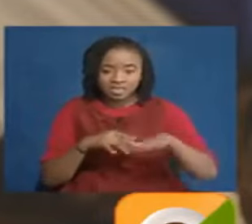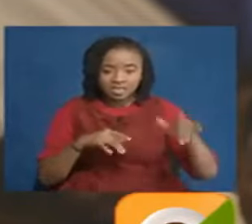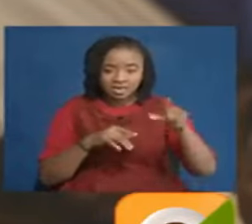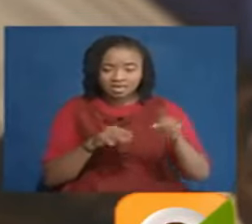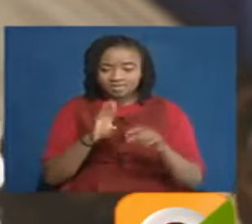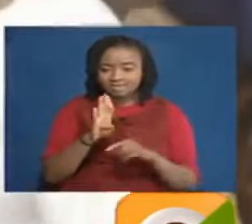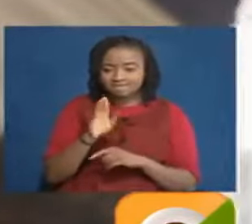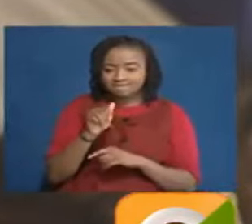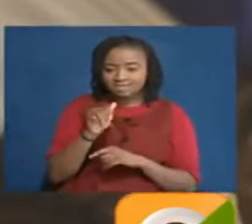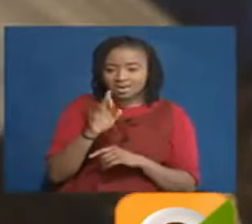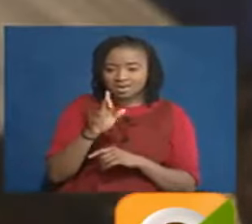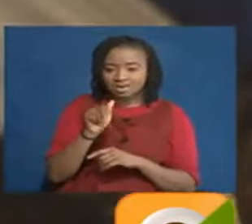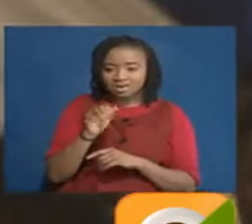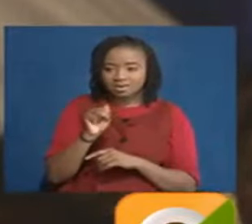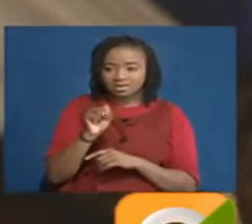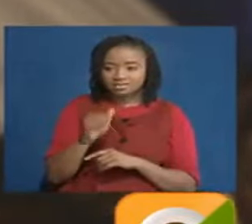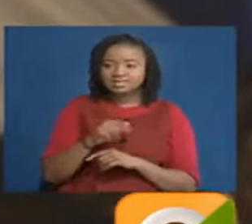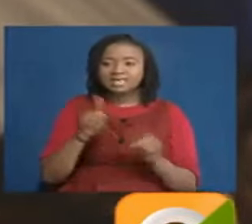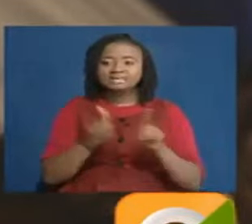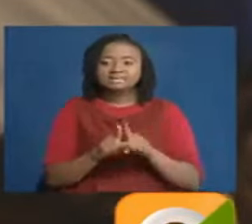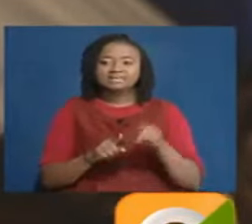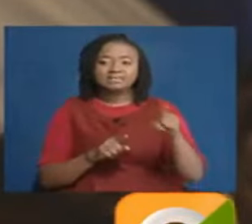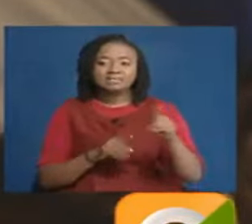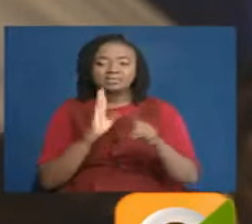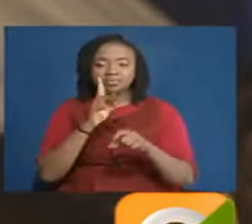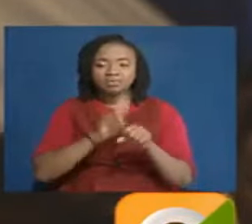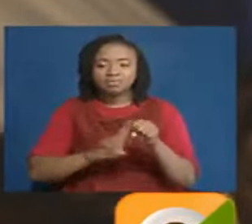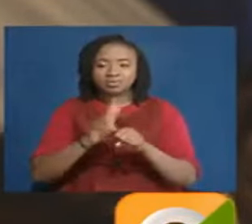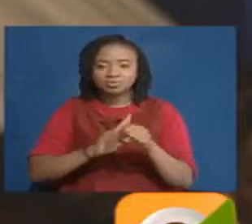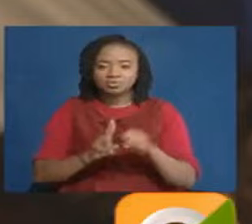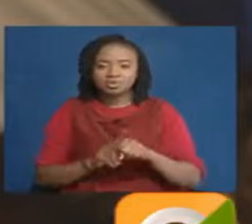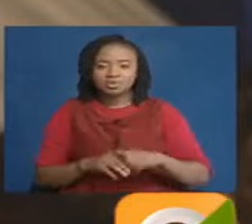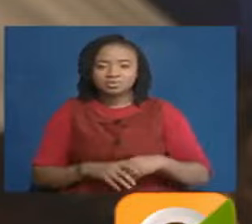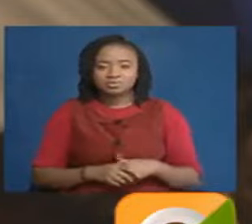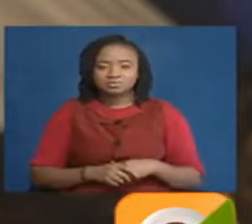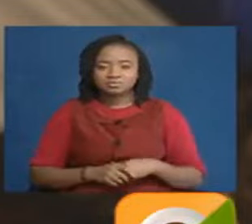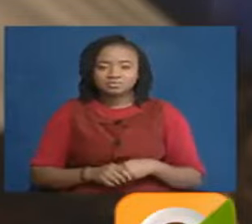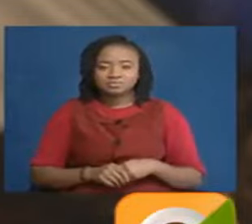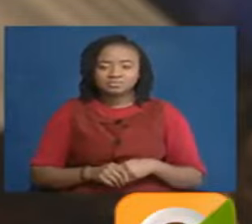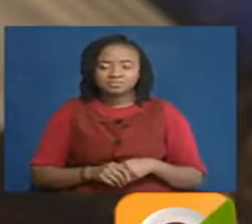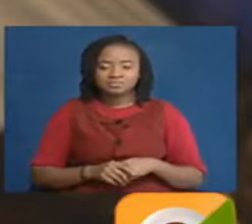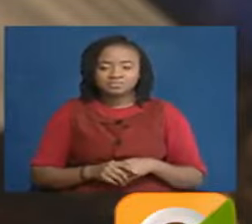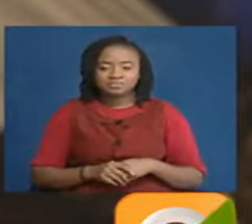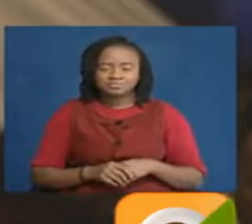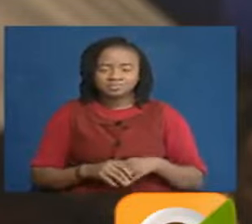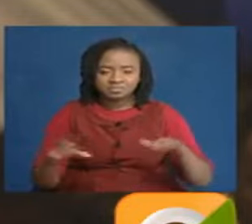atatumika labda kuwa ile kisu ambayo itaenda kumchinja bwana Gachagua.